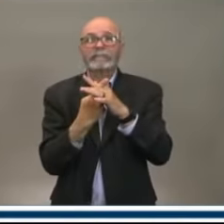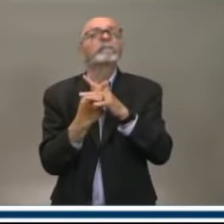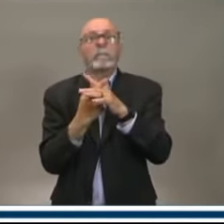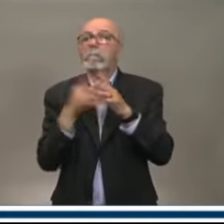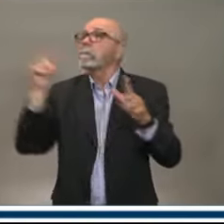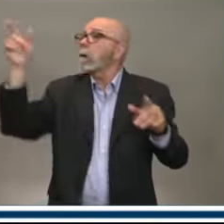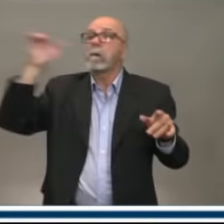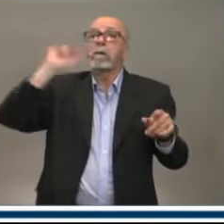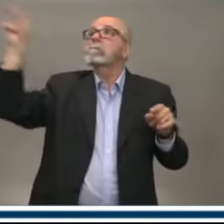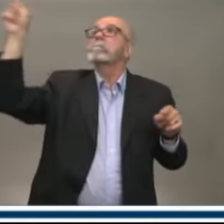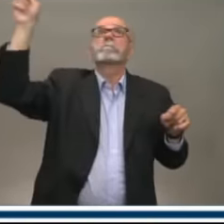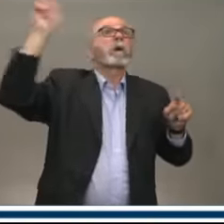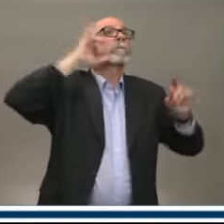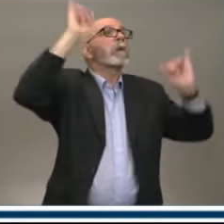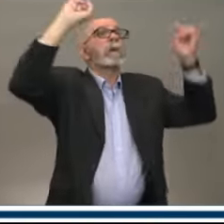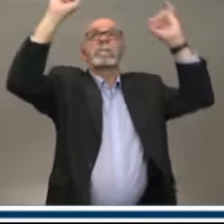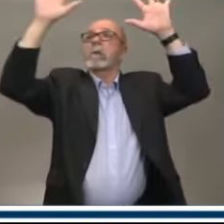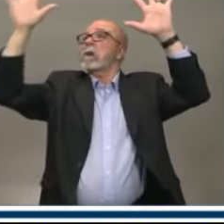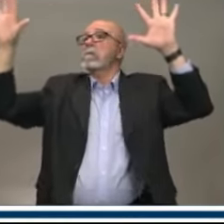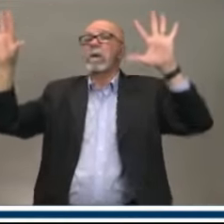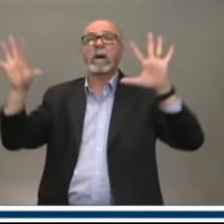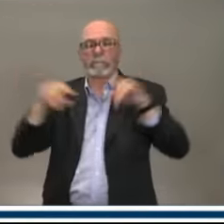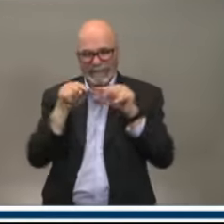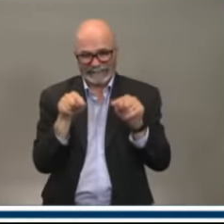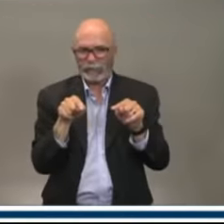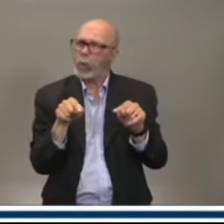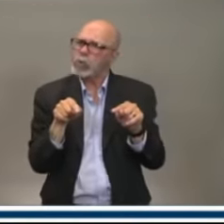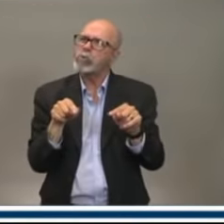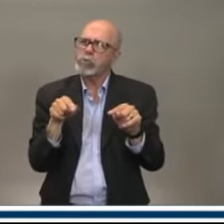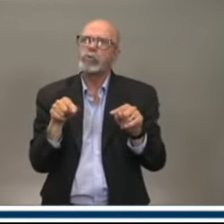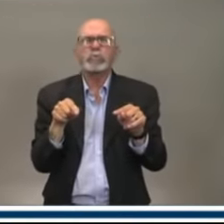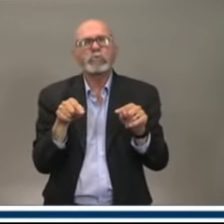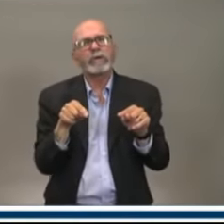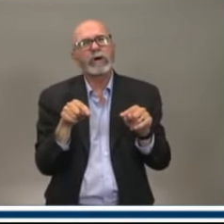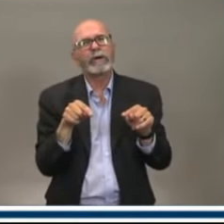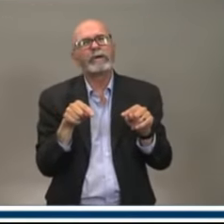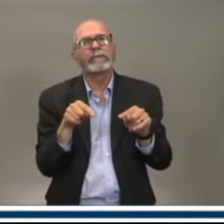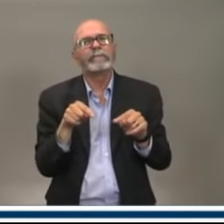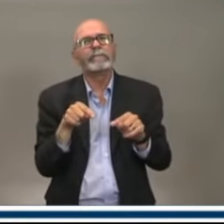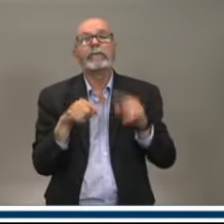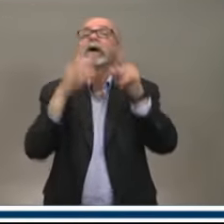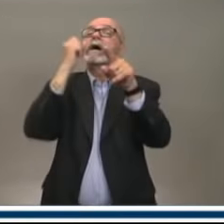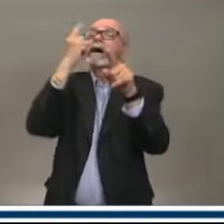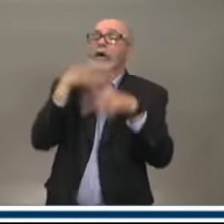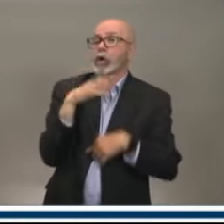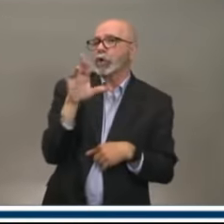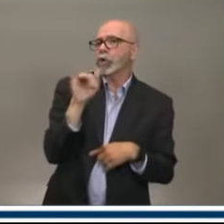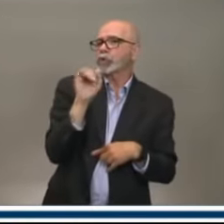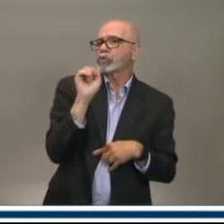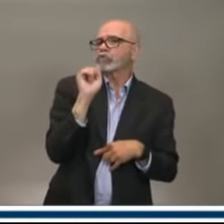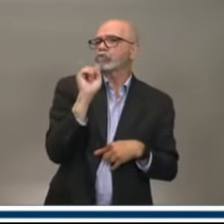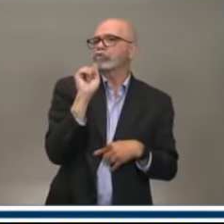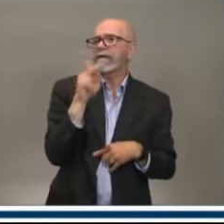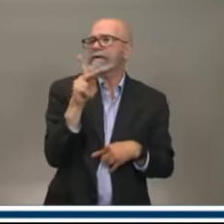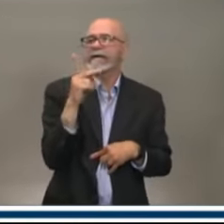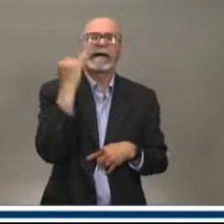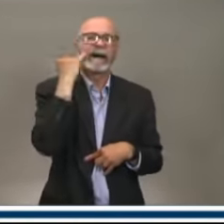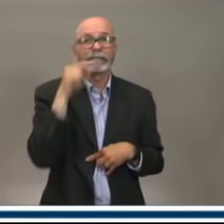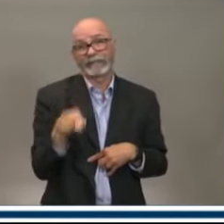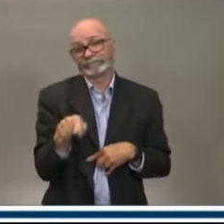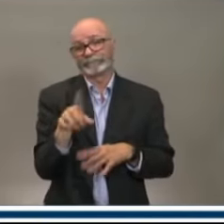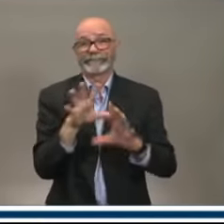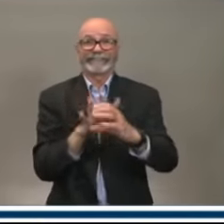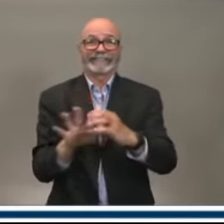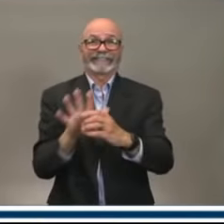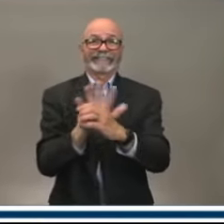think the very real risk if we did that is that you then have people moving, if you relax, for instance, shopping or other